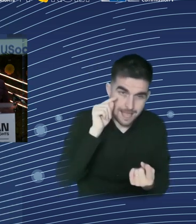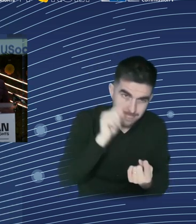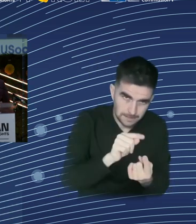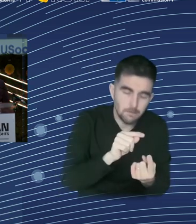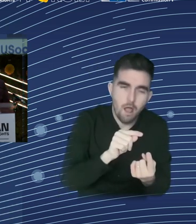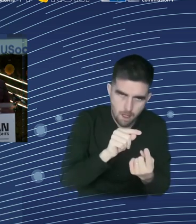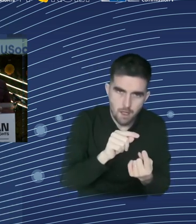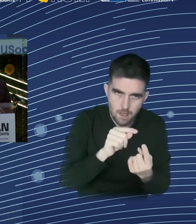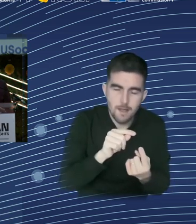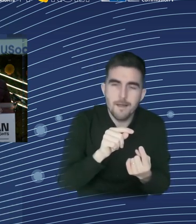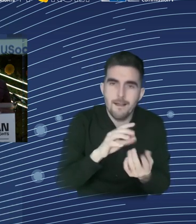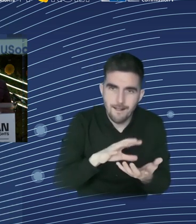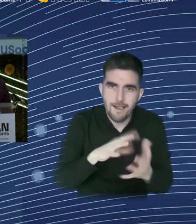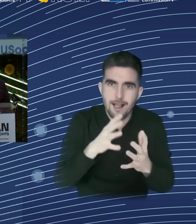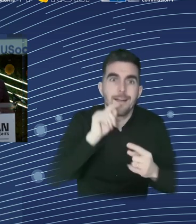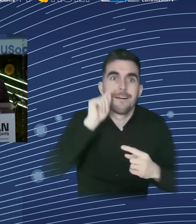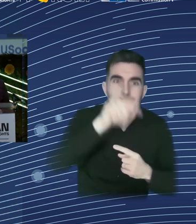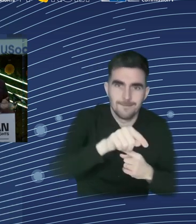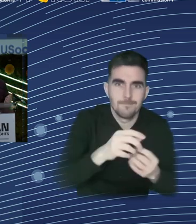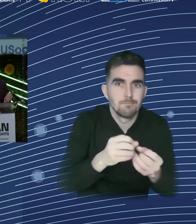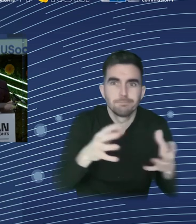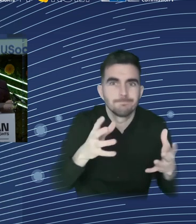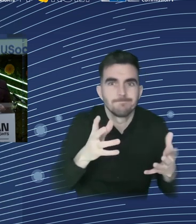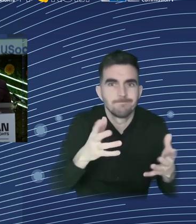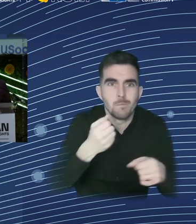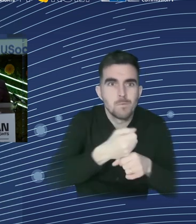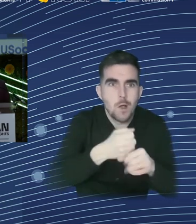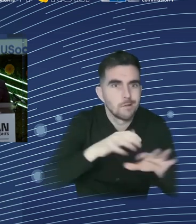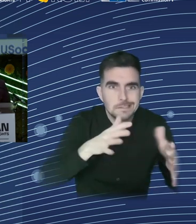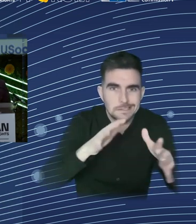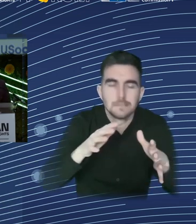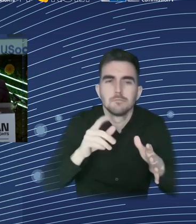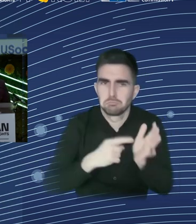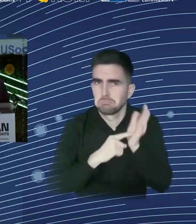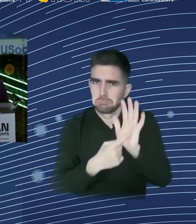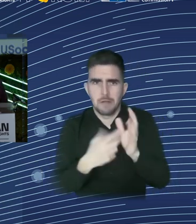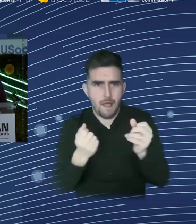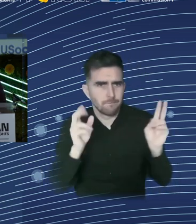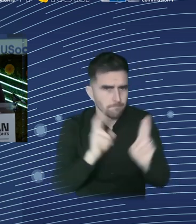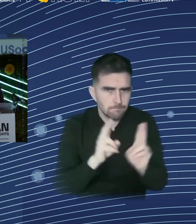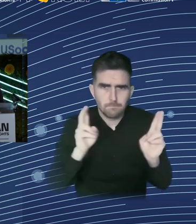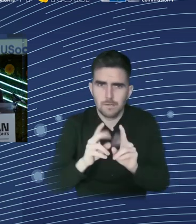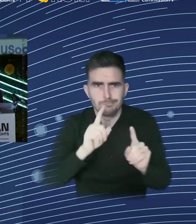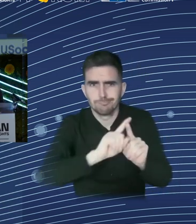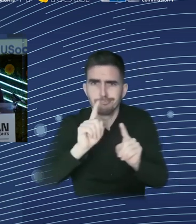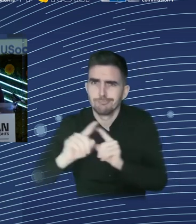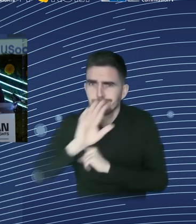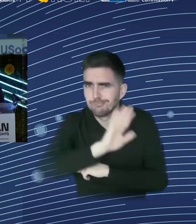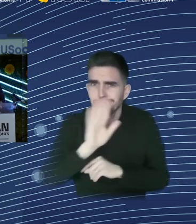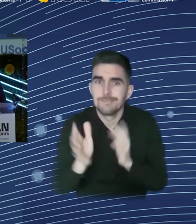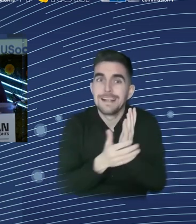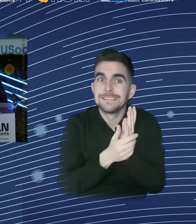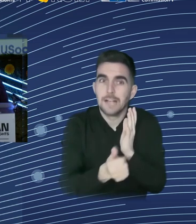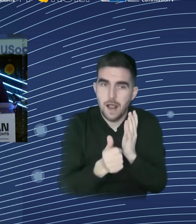are found across all skills levels. And secondly, it finds that in general, based on set-up analysis, and